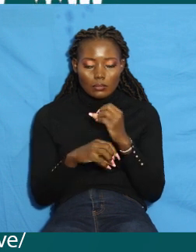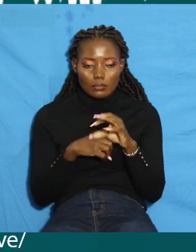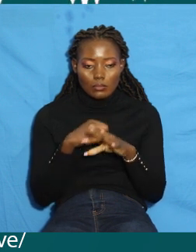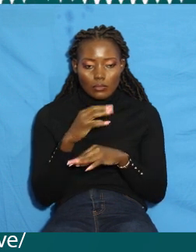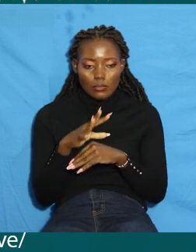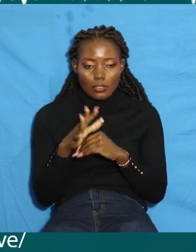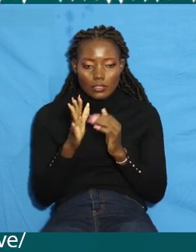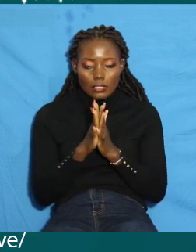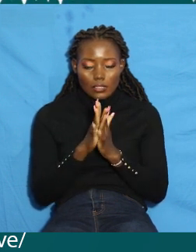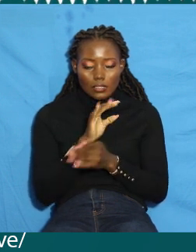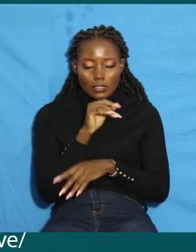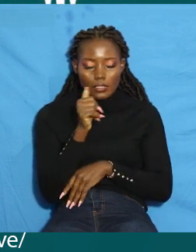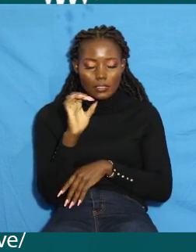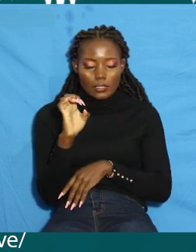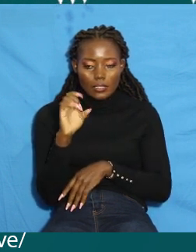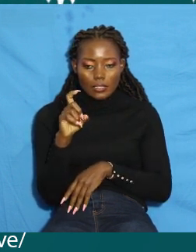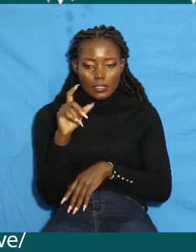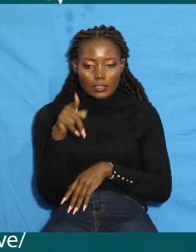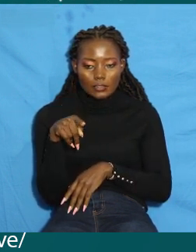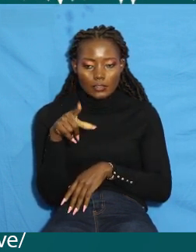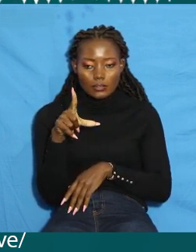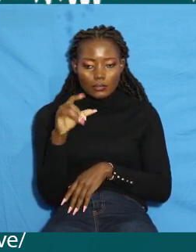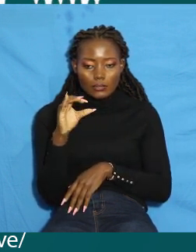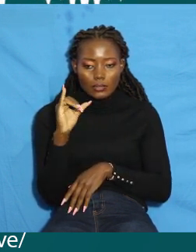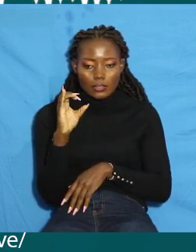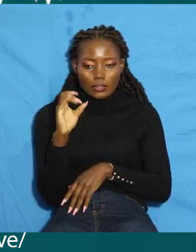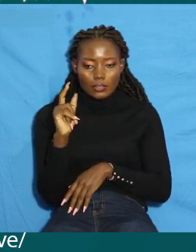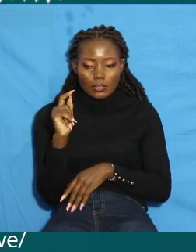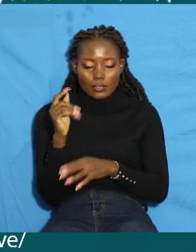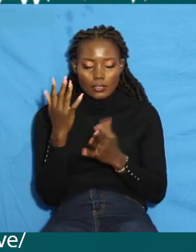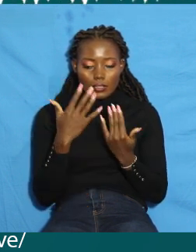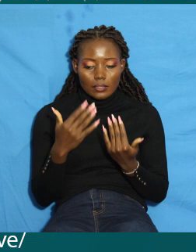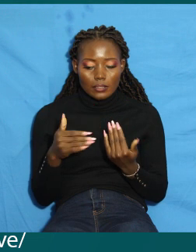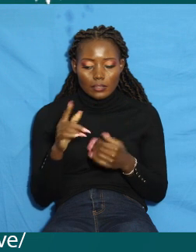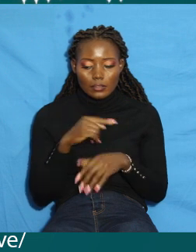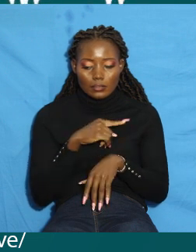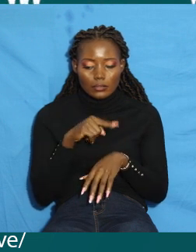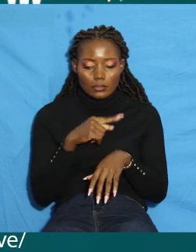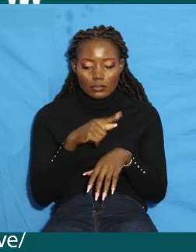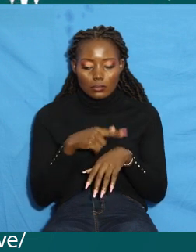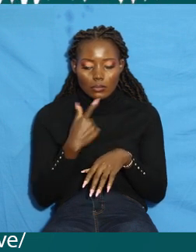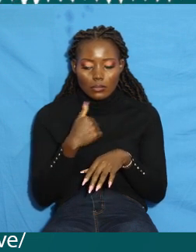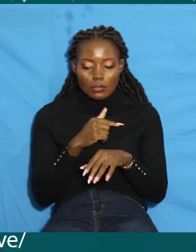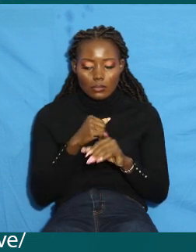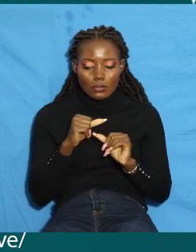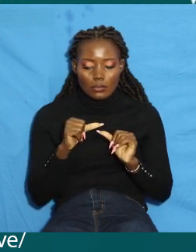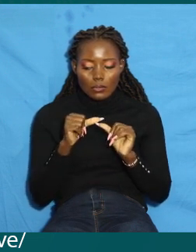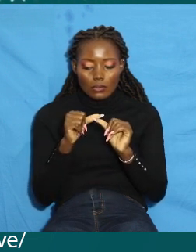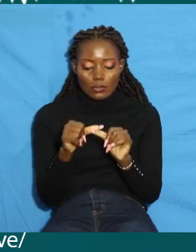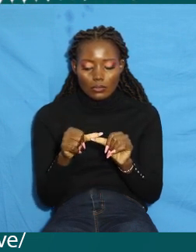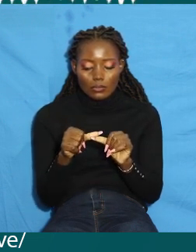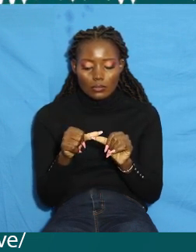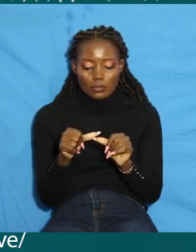explicit materials, that when we continuously